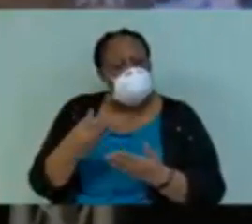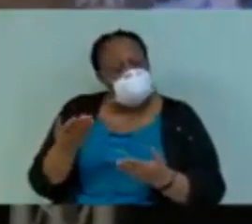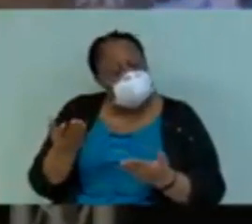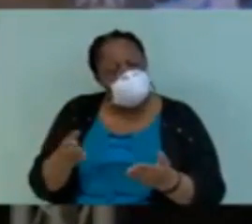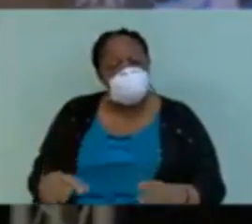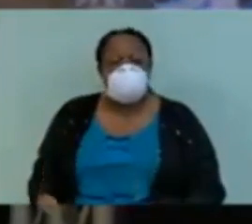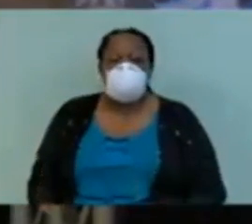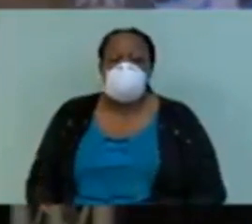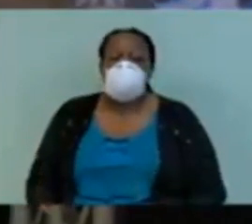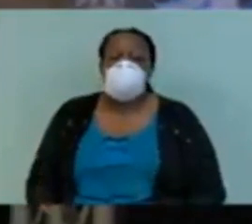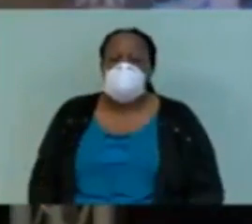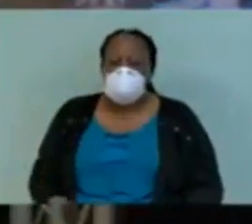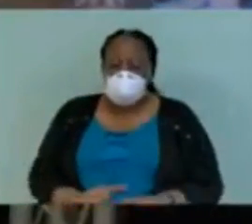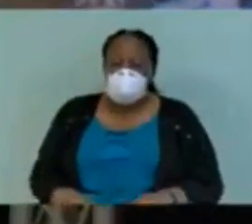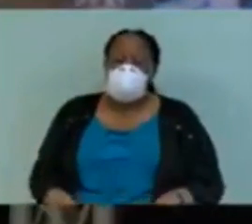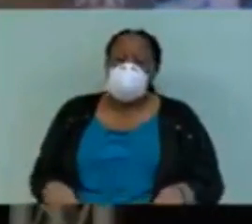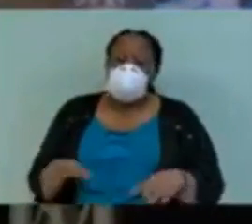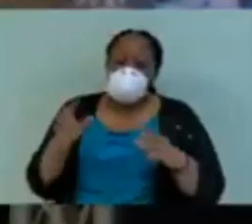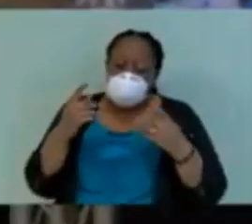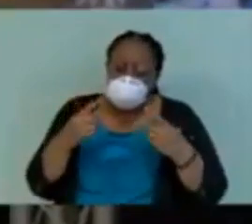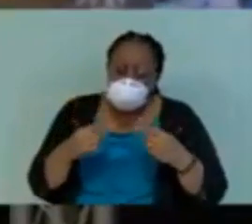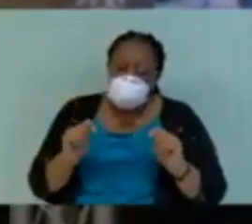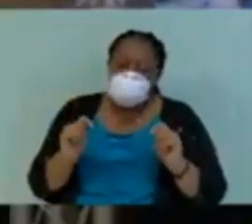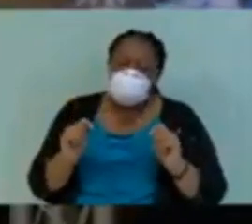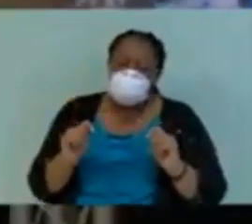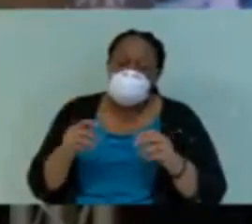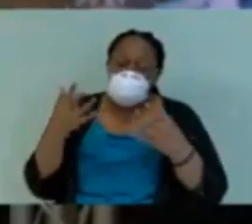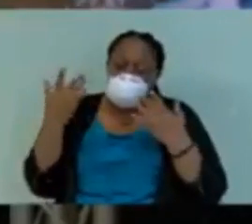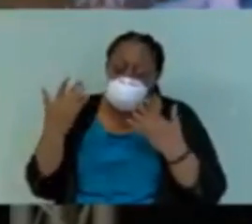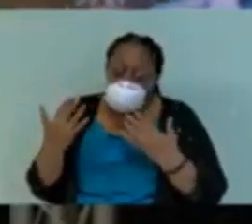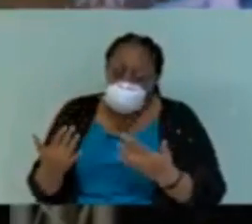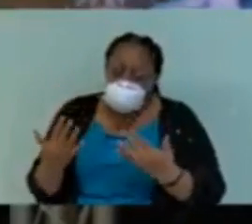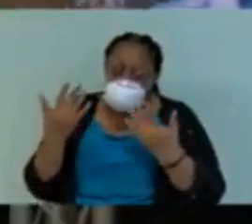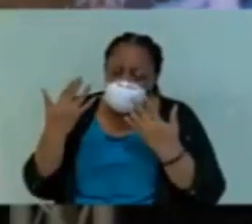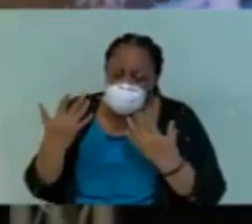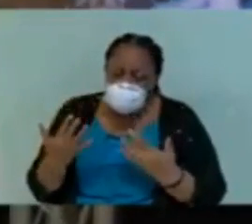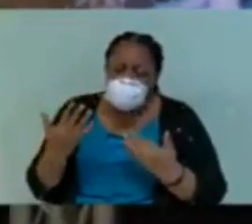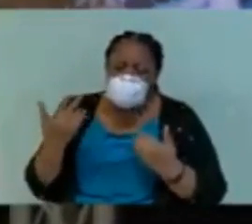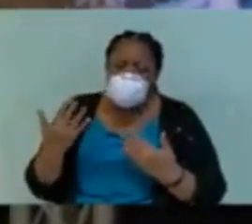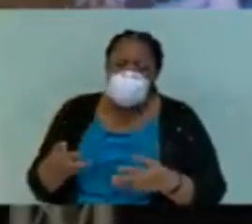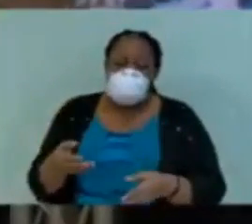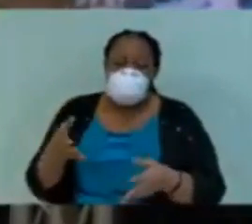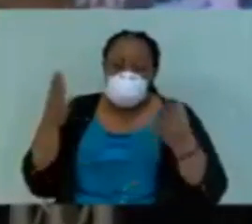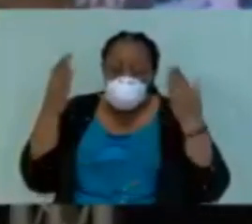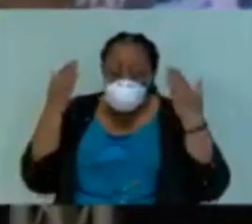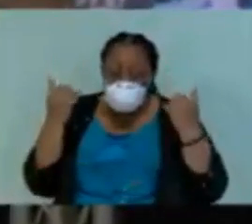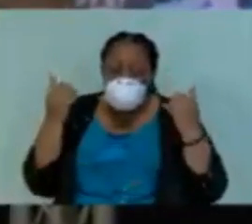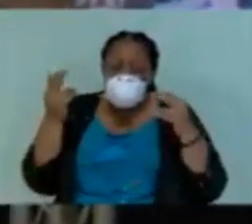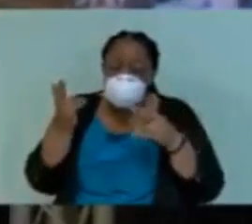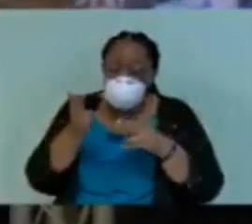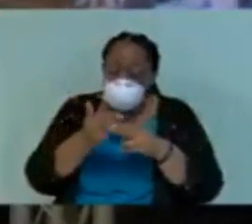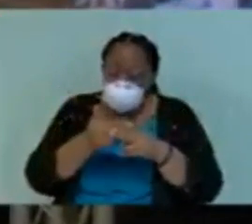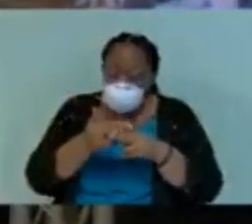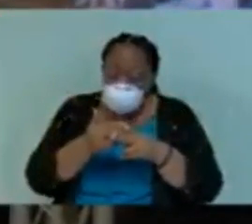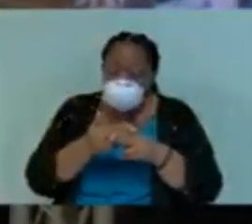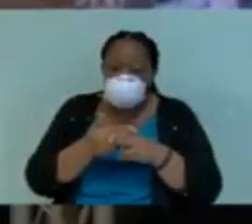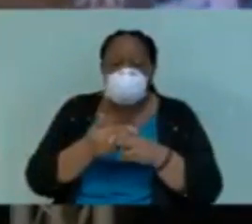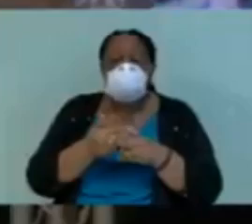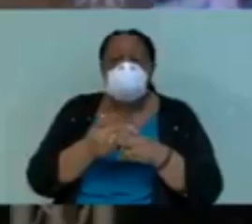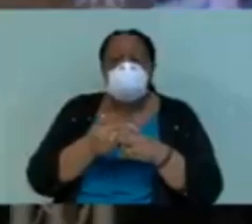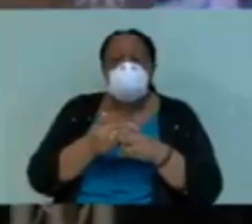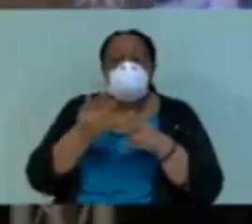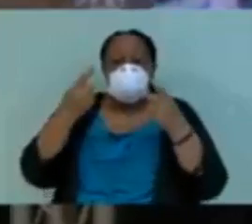get $500 to assist them with basic necessities. But we are in an abnormal time. It's a special